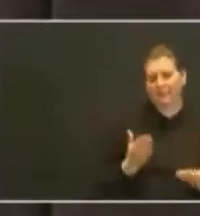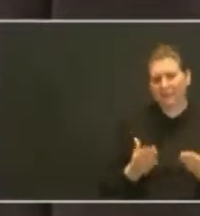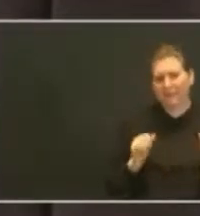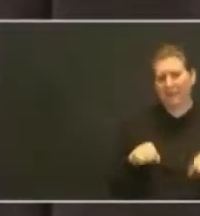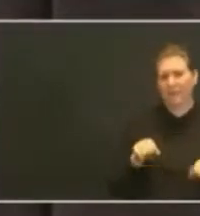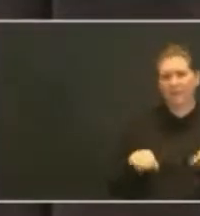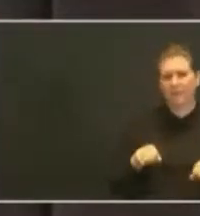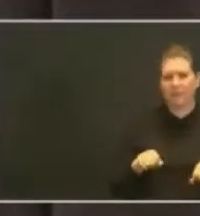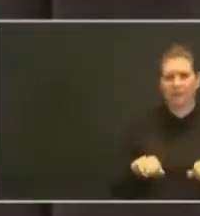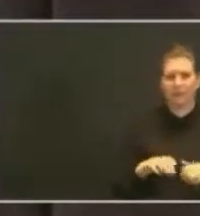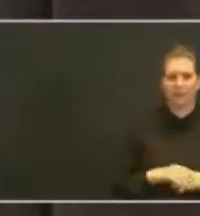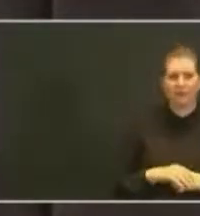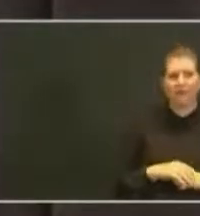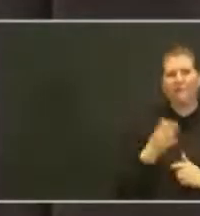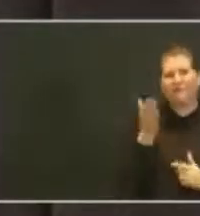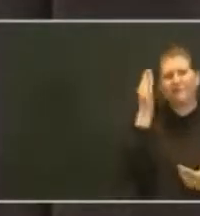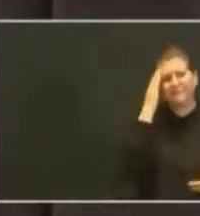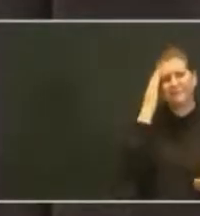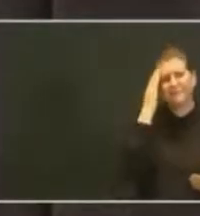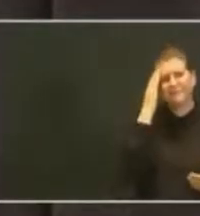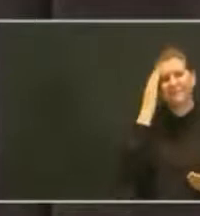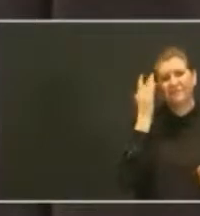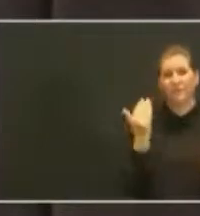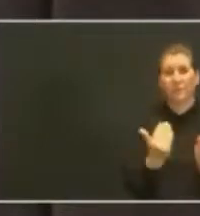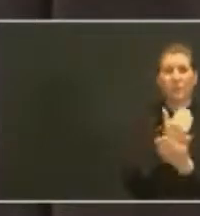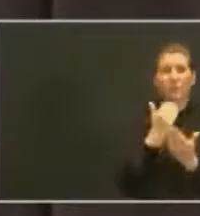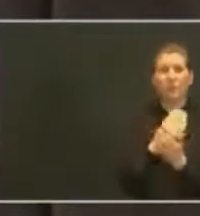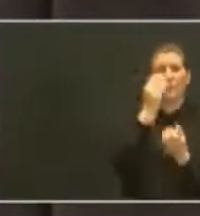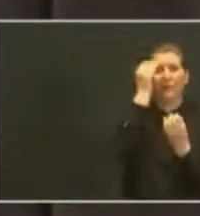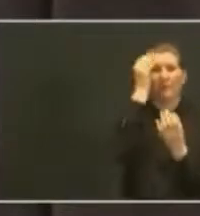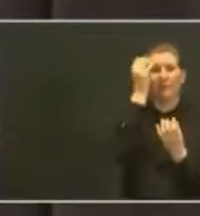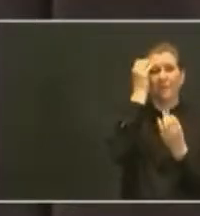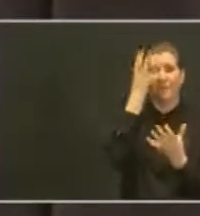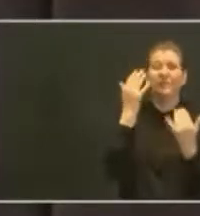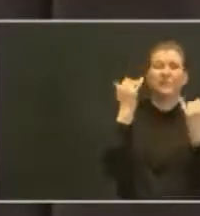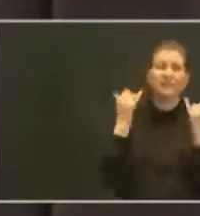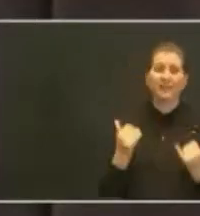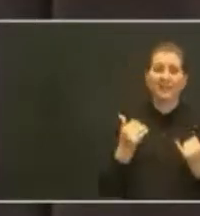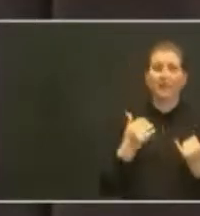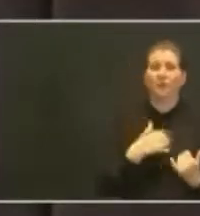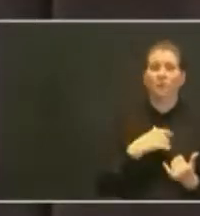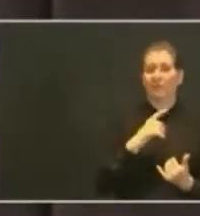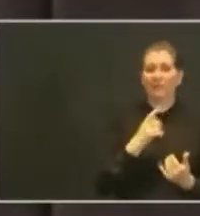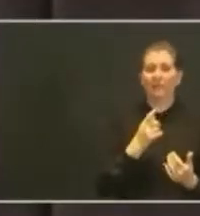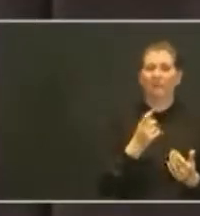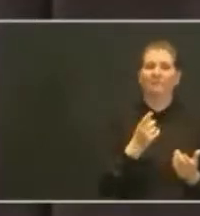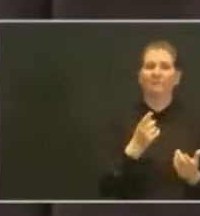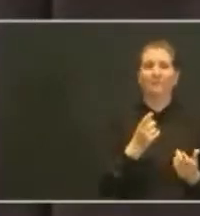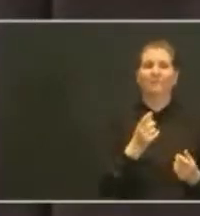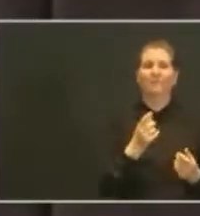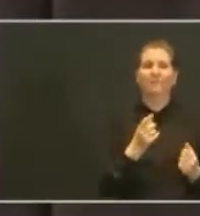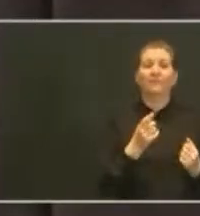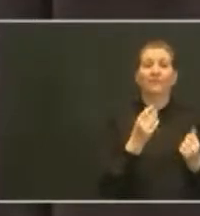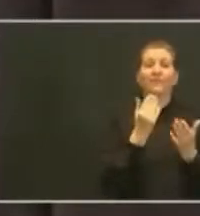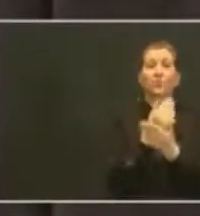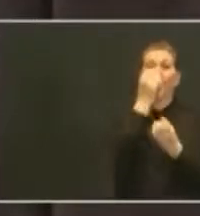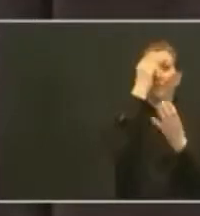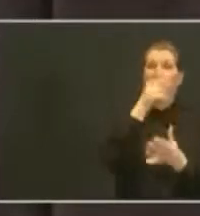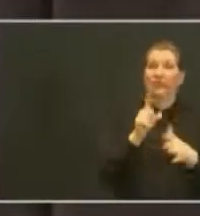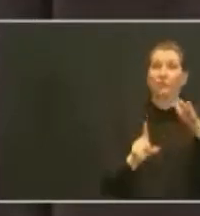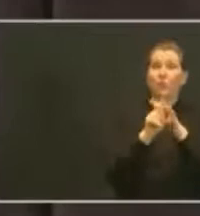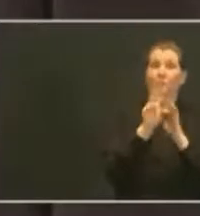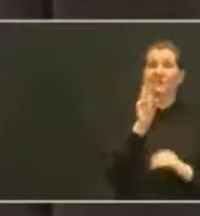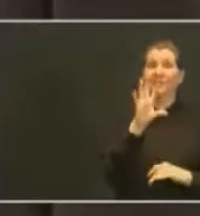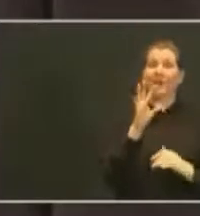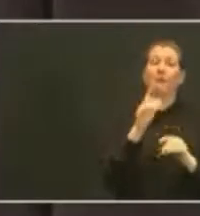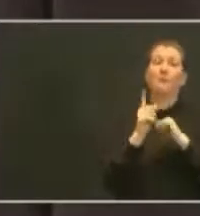of information that just got started, so we're giving people the benefit of the doubt, but we look forward to building this out based on trust